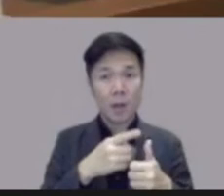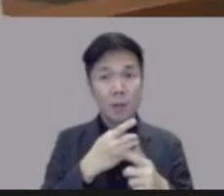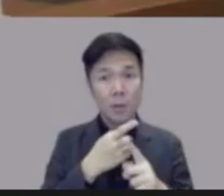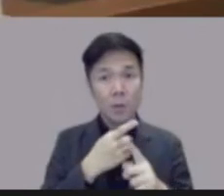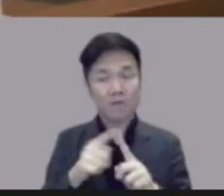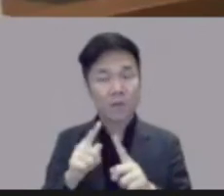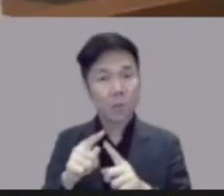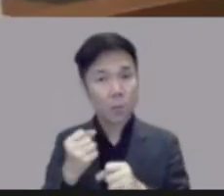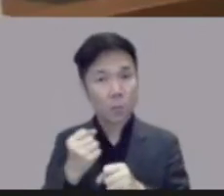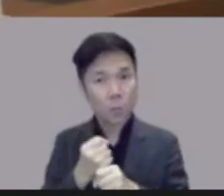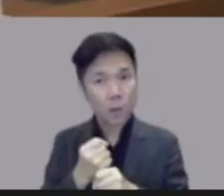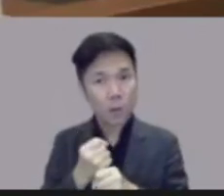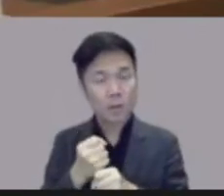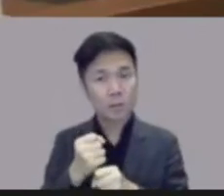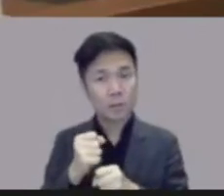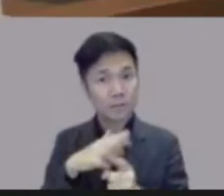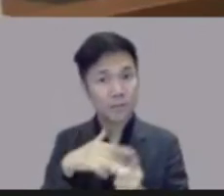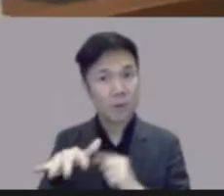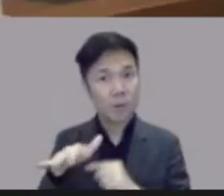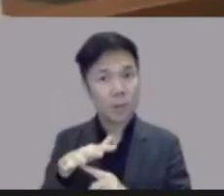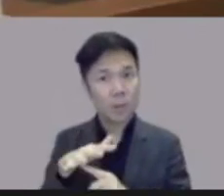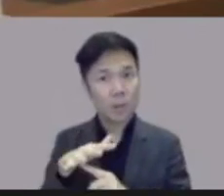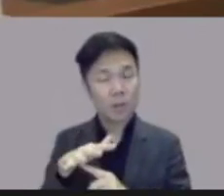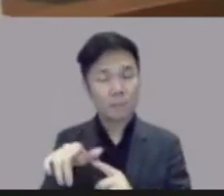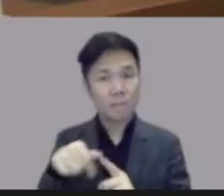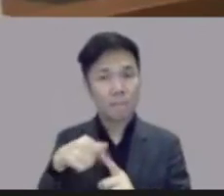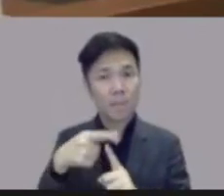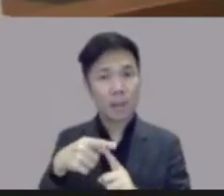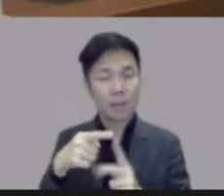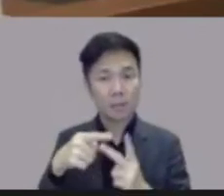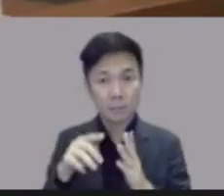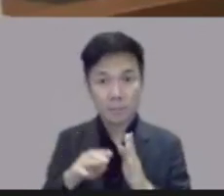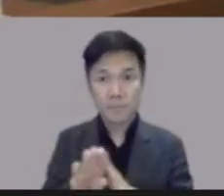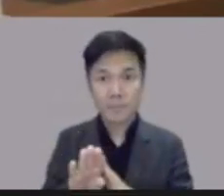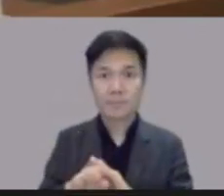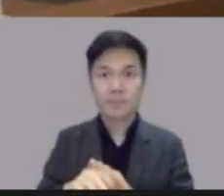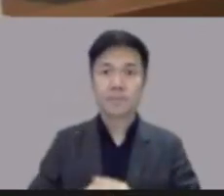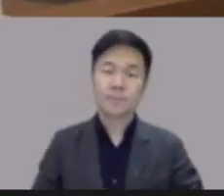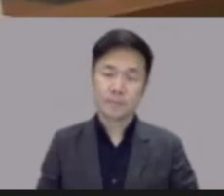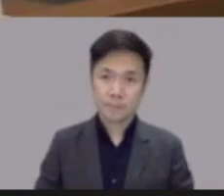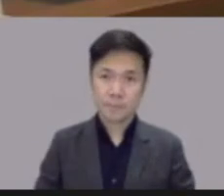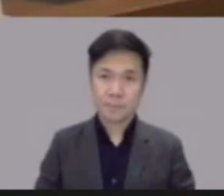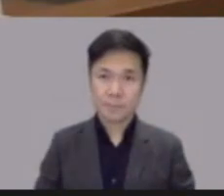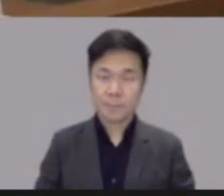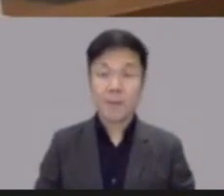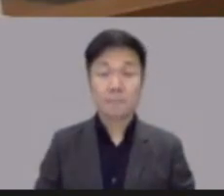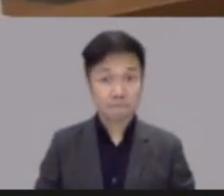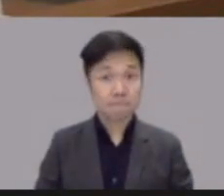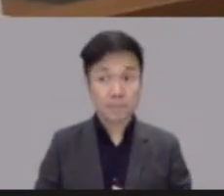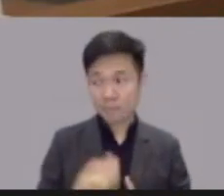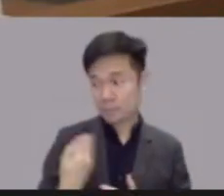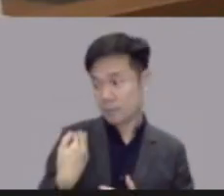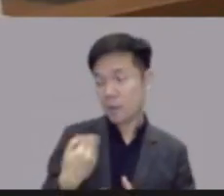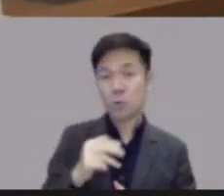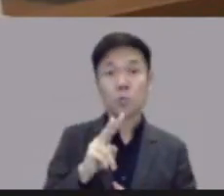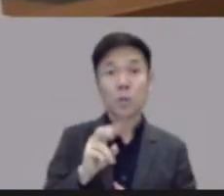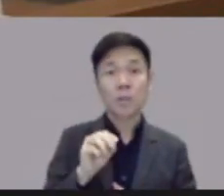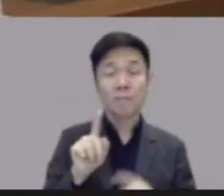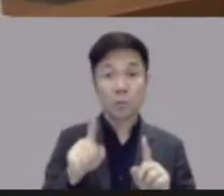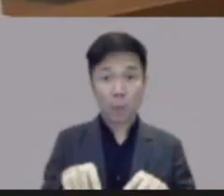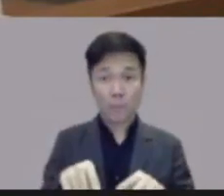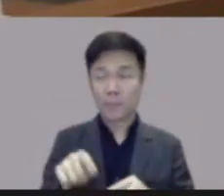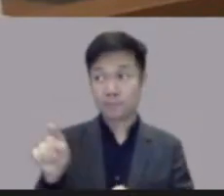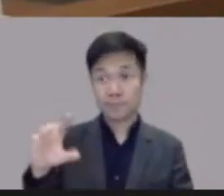division of the environment environment and the development here on the 20th of November cop 27 has